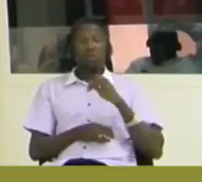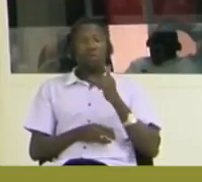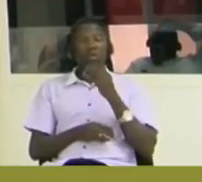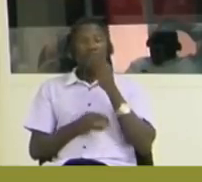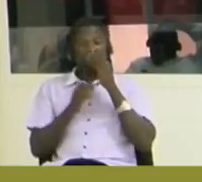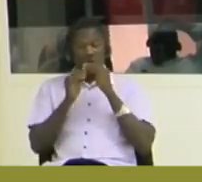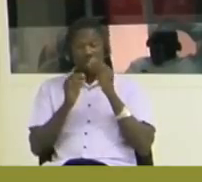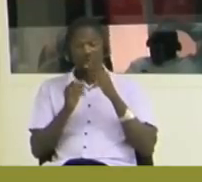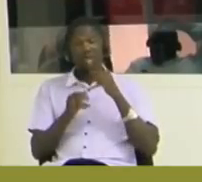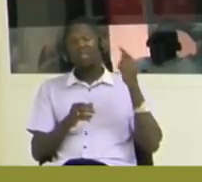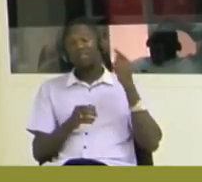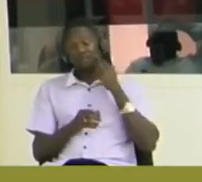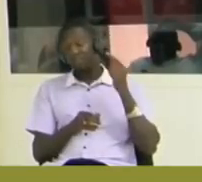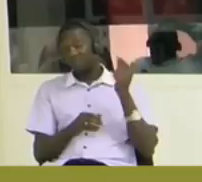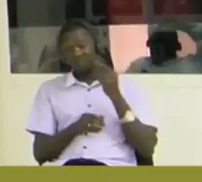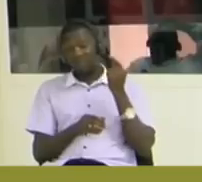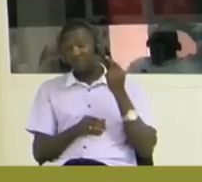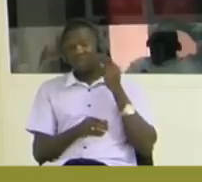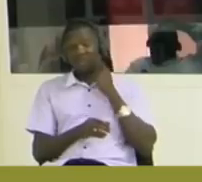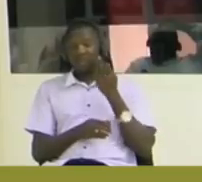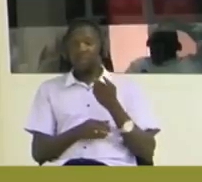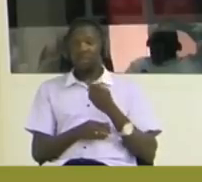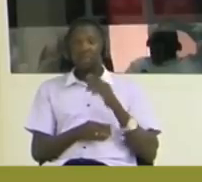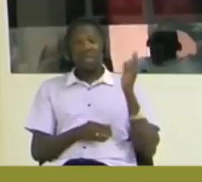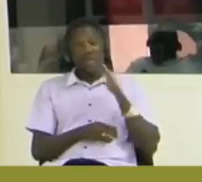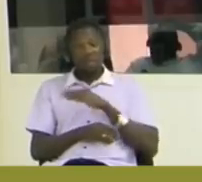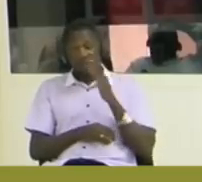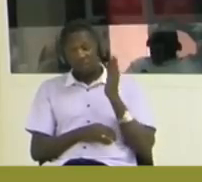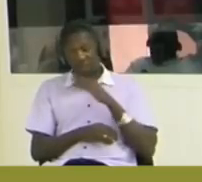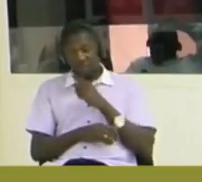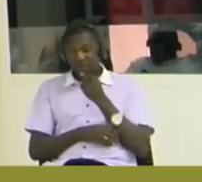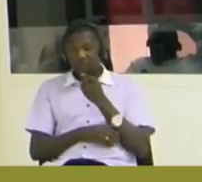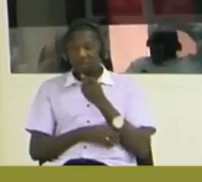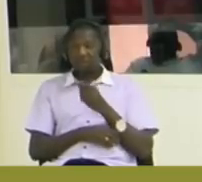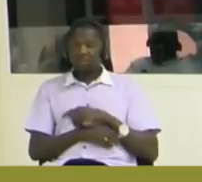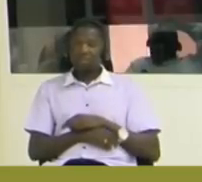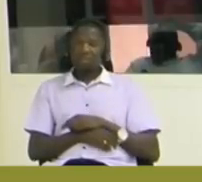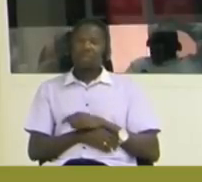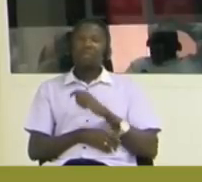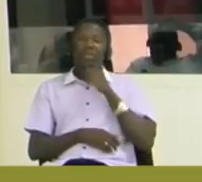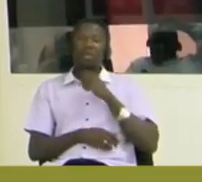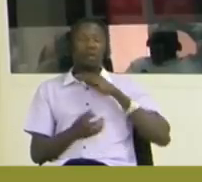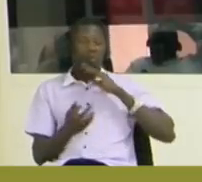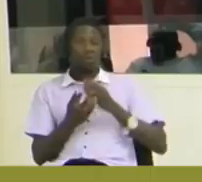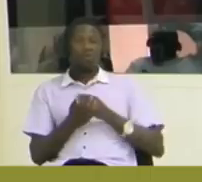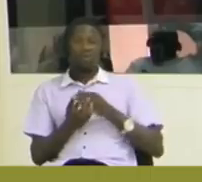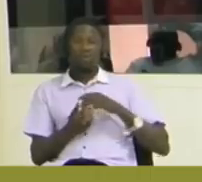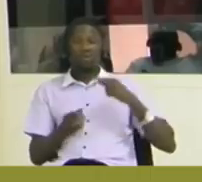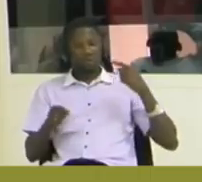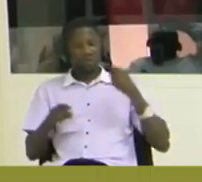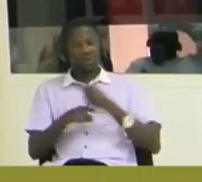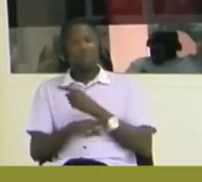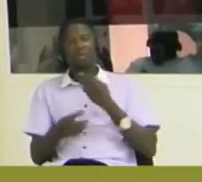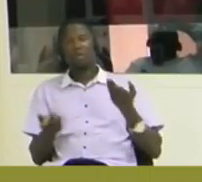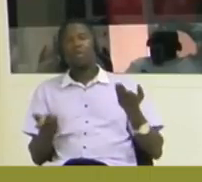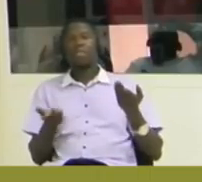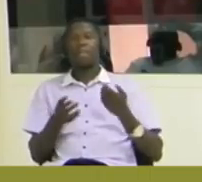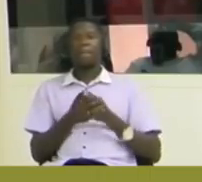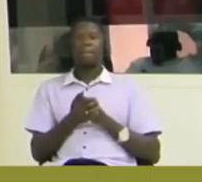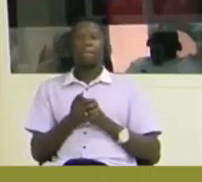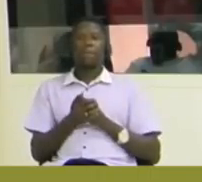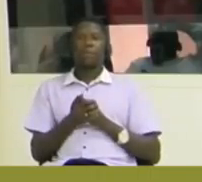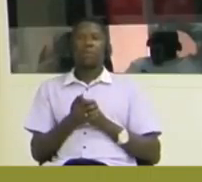is he lying? Sir, I believe he is mistaken. Okay, you did not have only